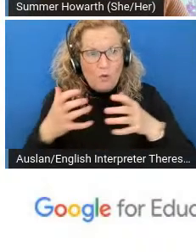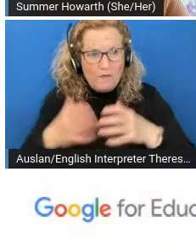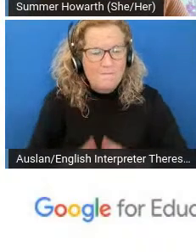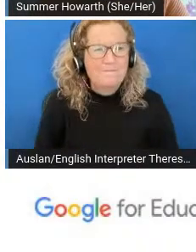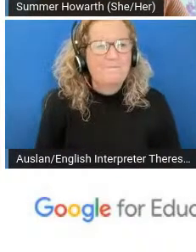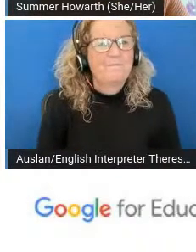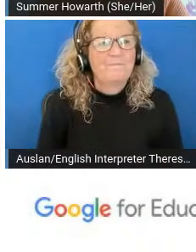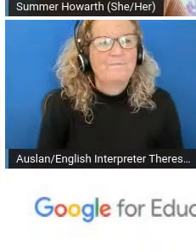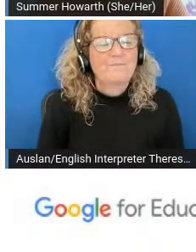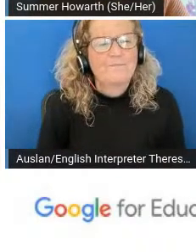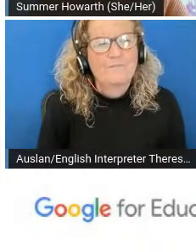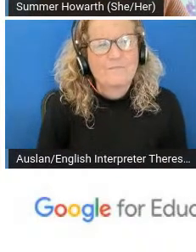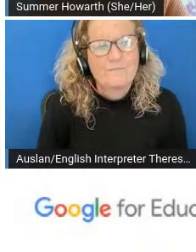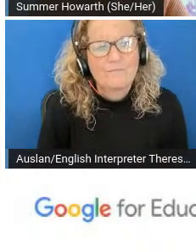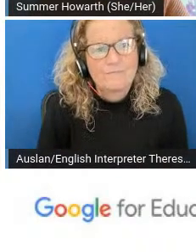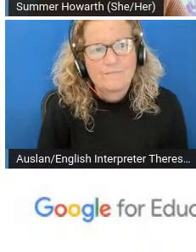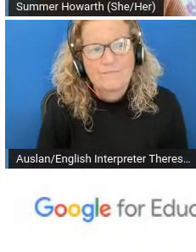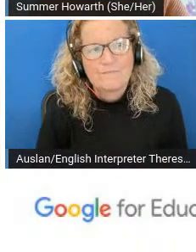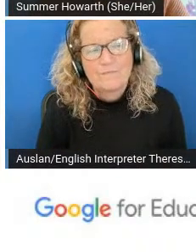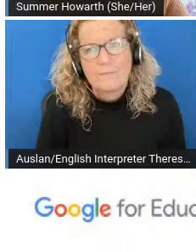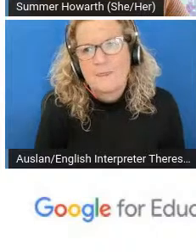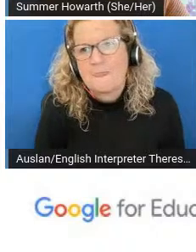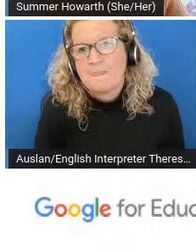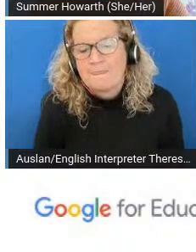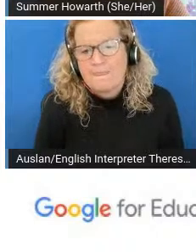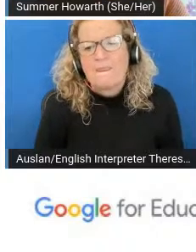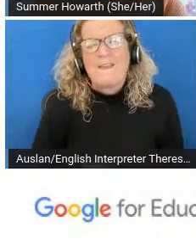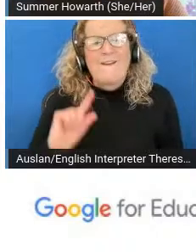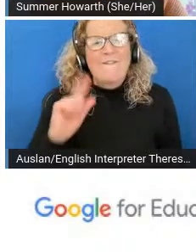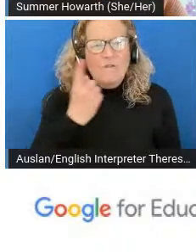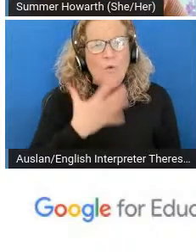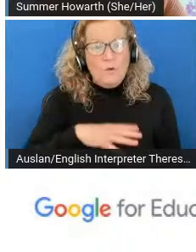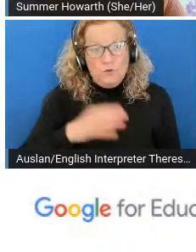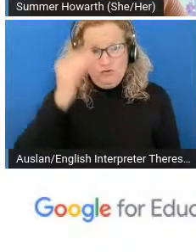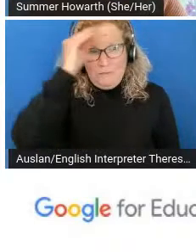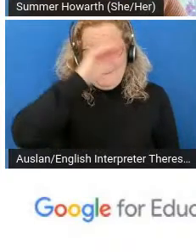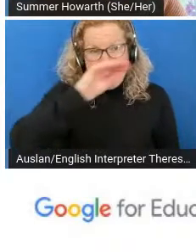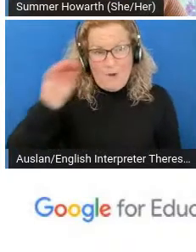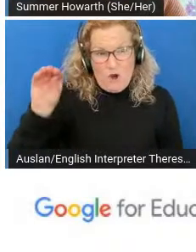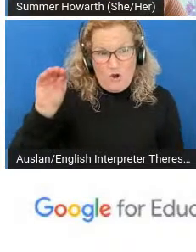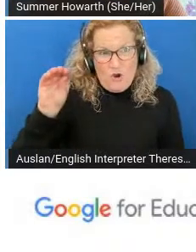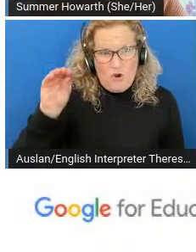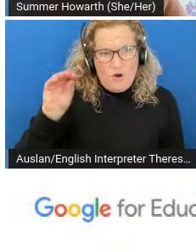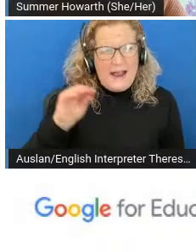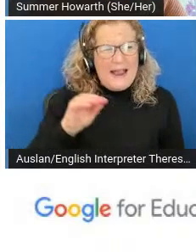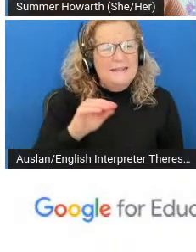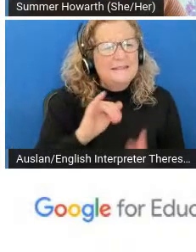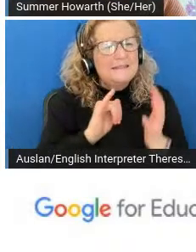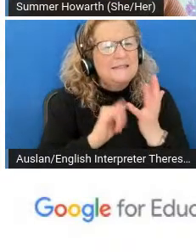is just a reminder, and I think I'm just getting a little bit of feedback from your mic.